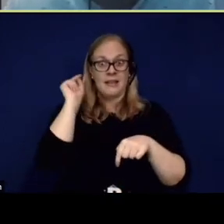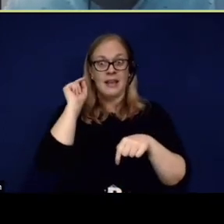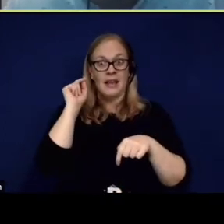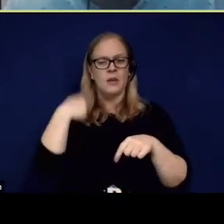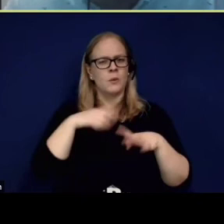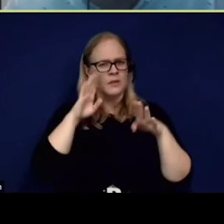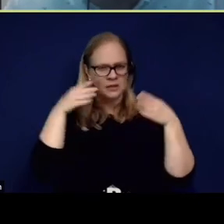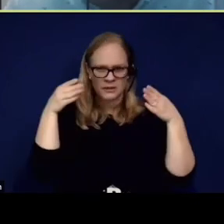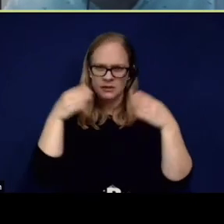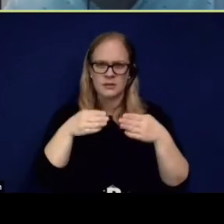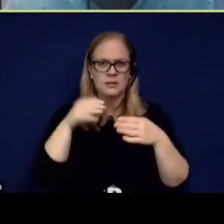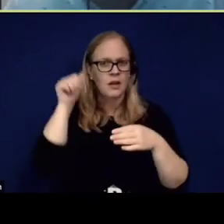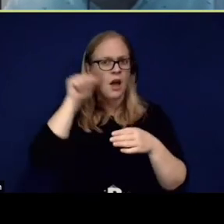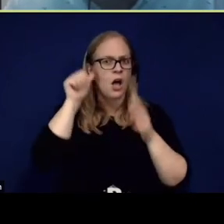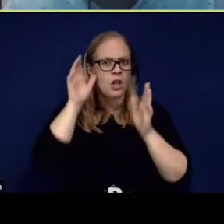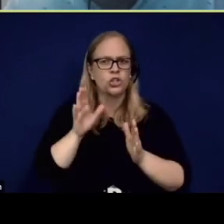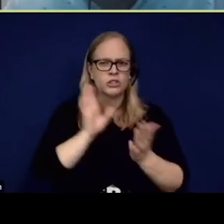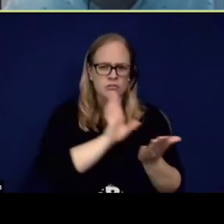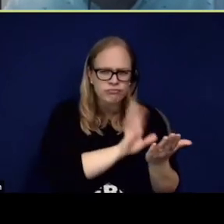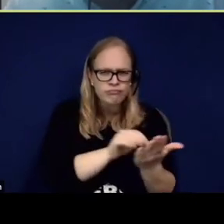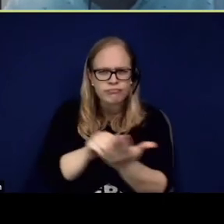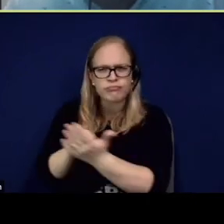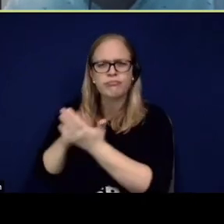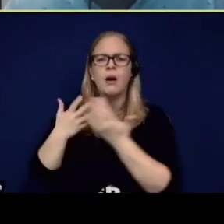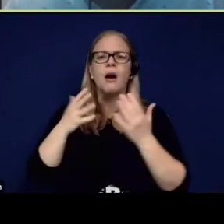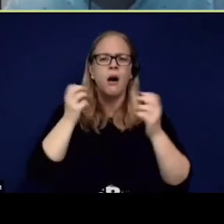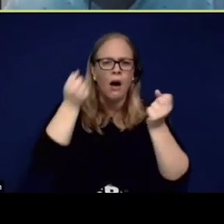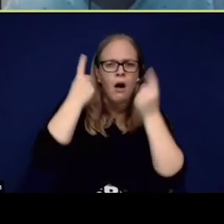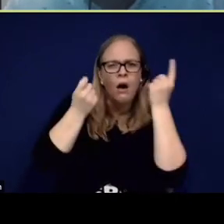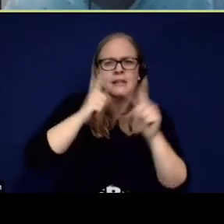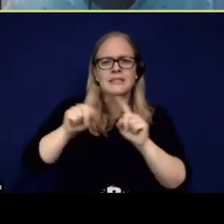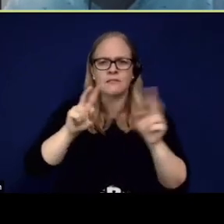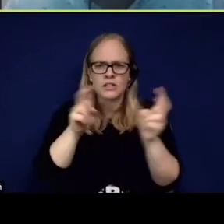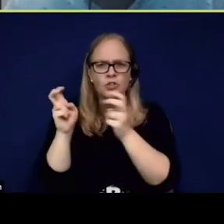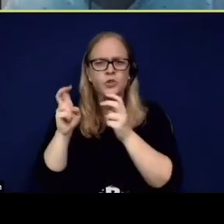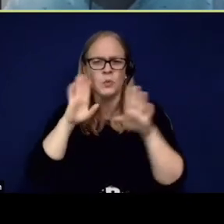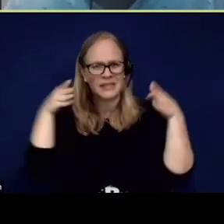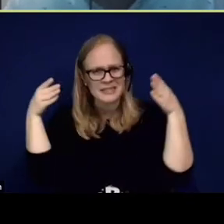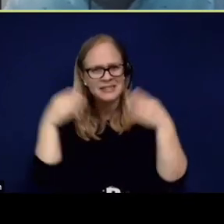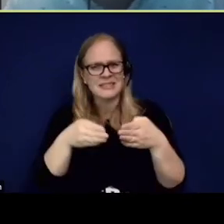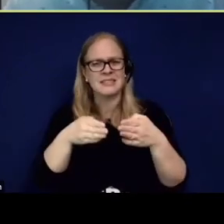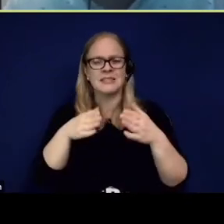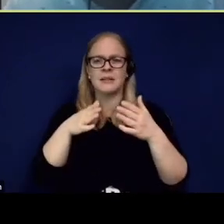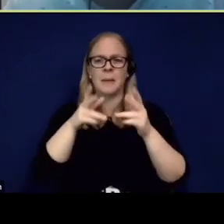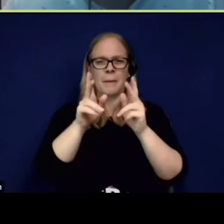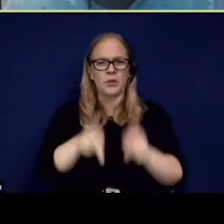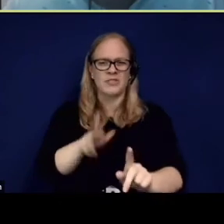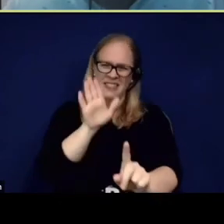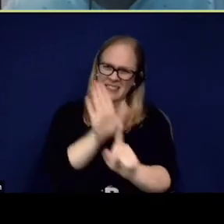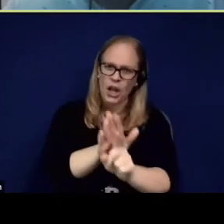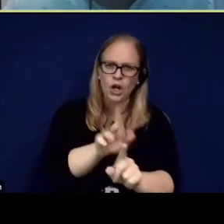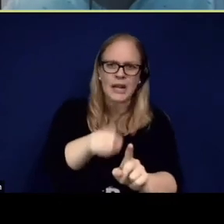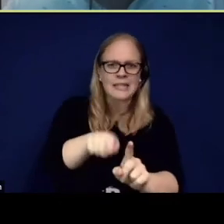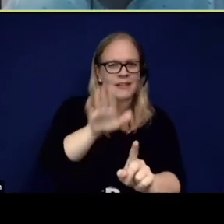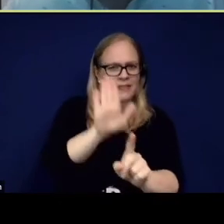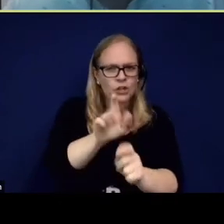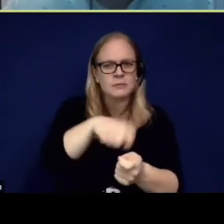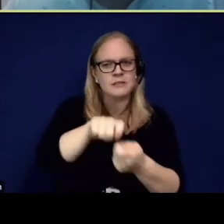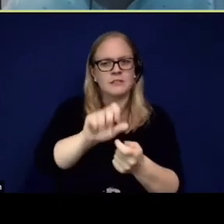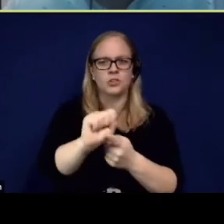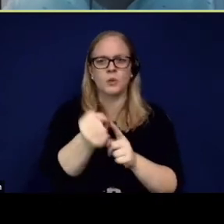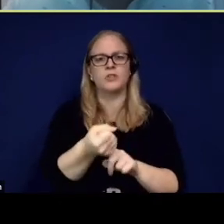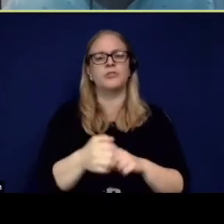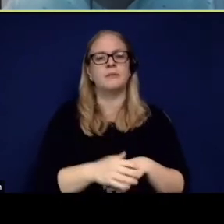to ascertain the specific issues, listening needs, and client goals. And together, the client audiologists